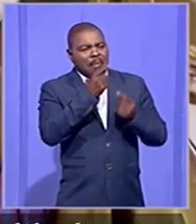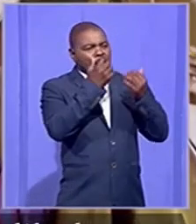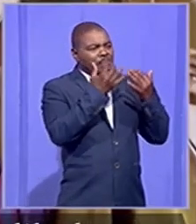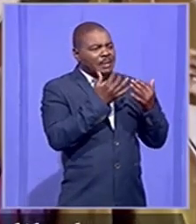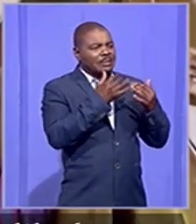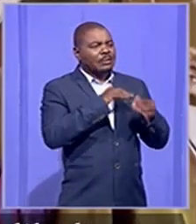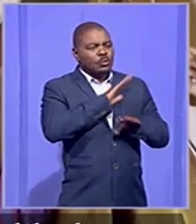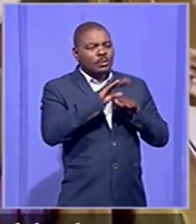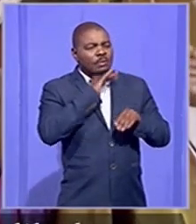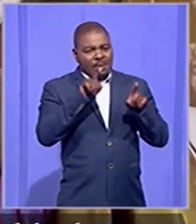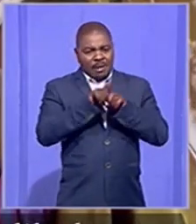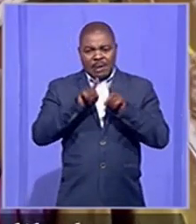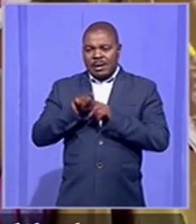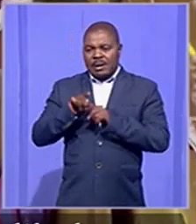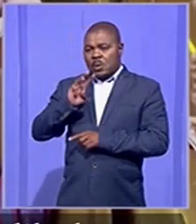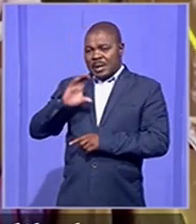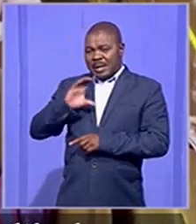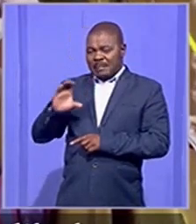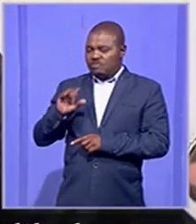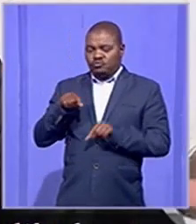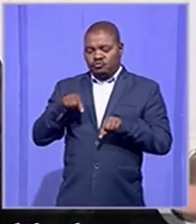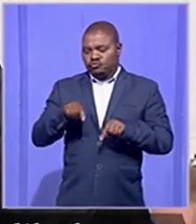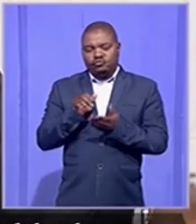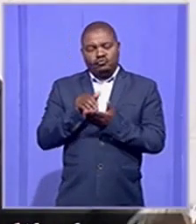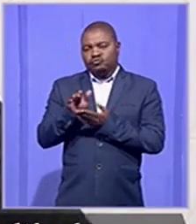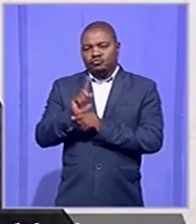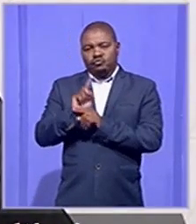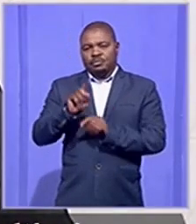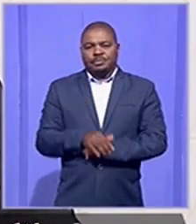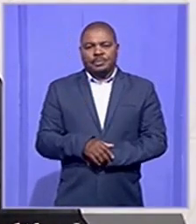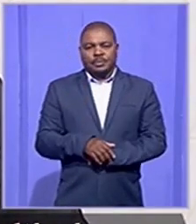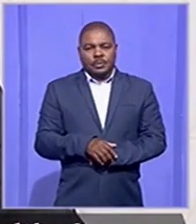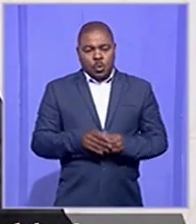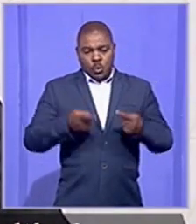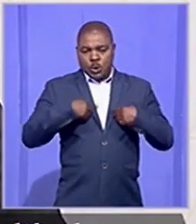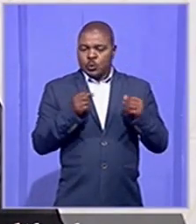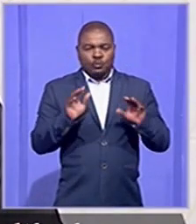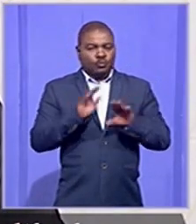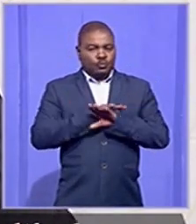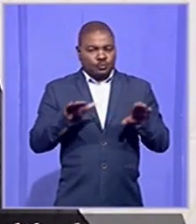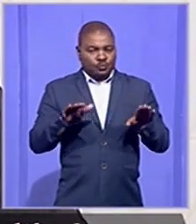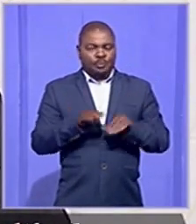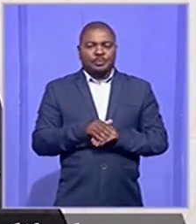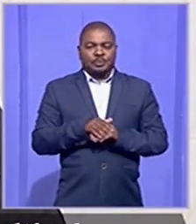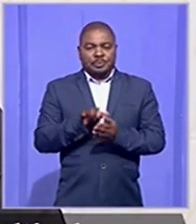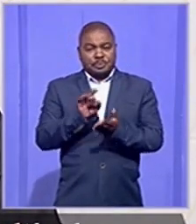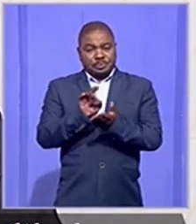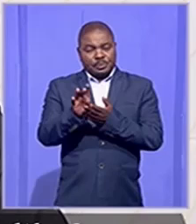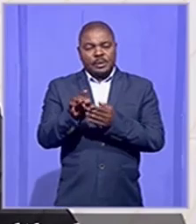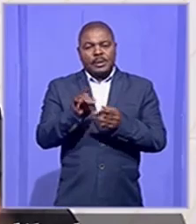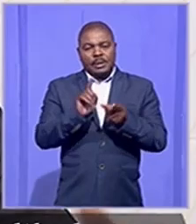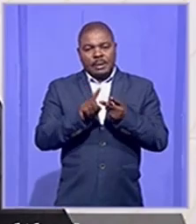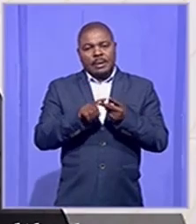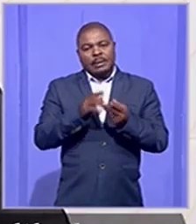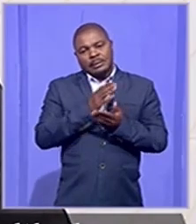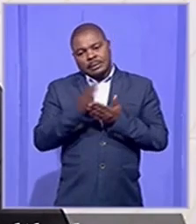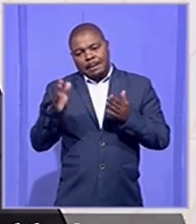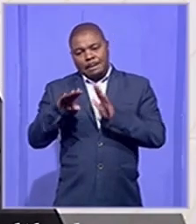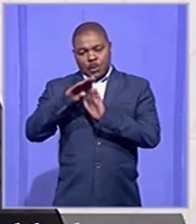kwa provinceng ya Western Cape. We're not going in that direction. Unfortunately, there will be a cut in